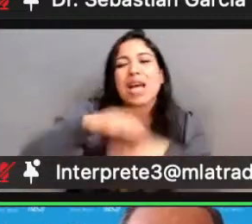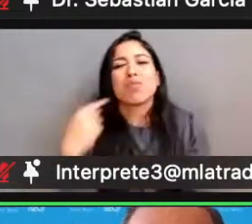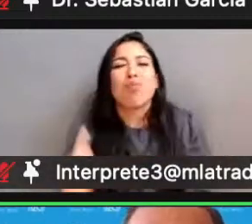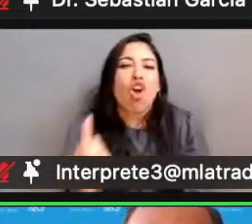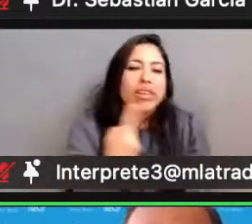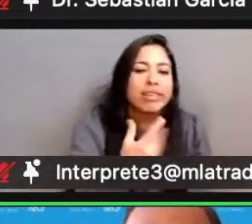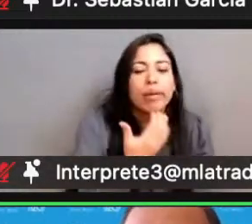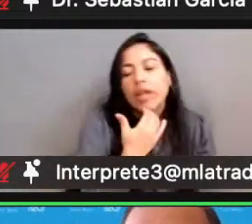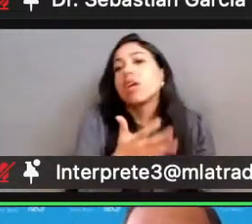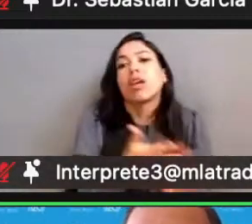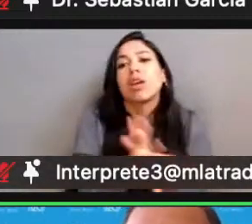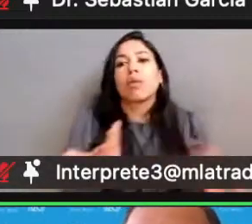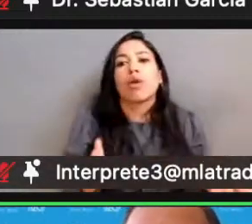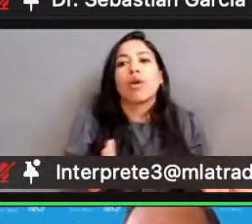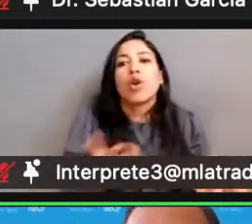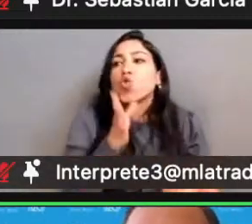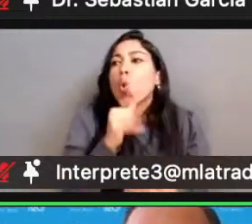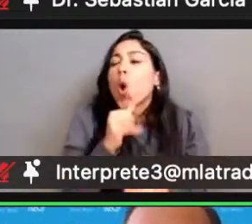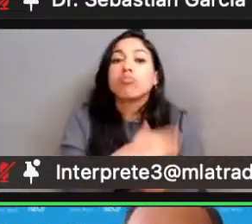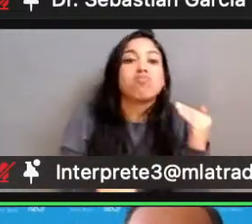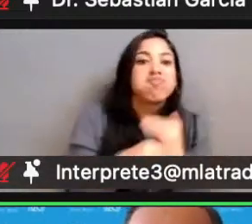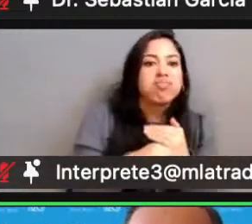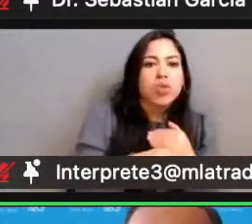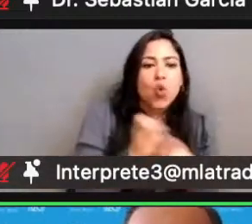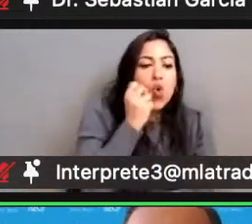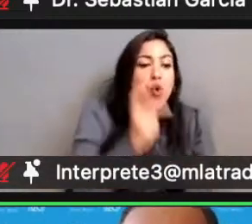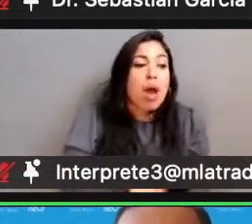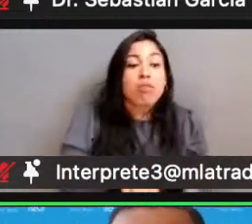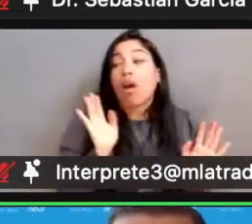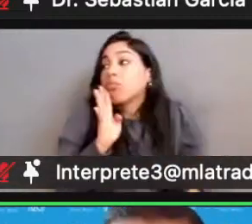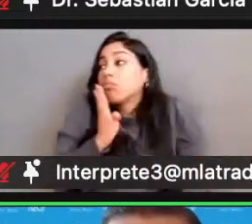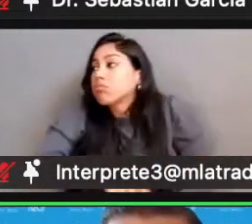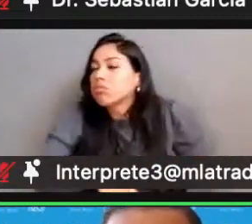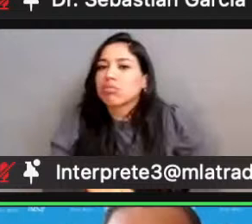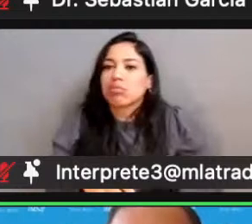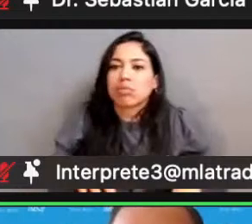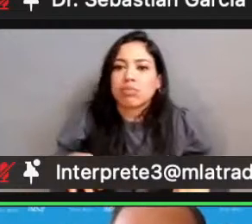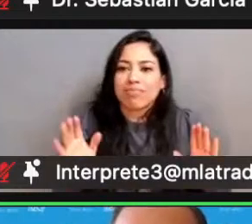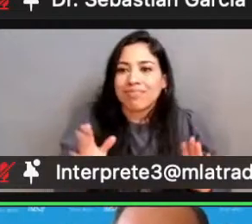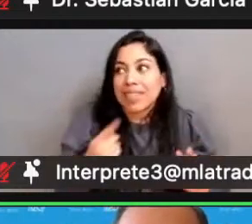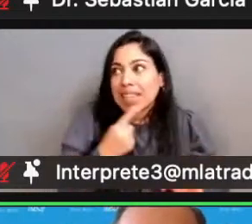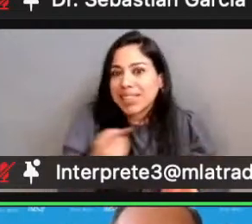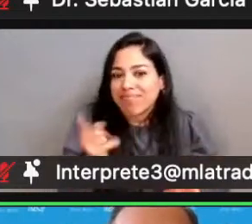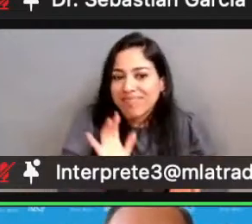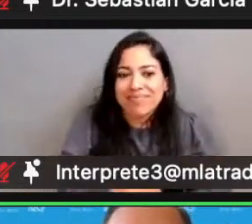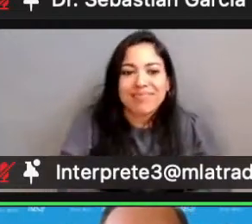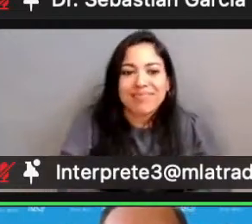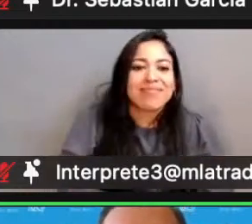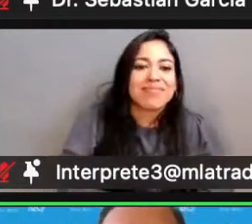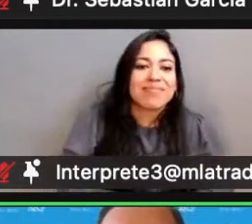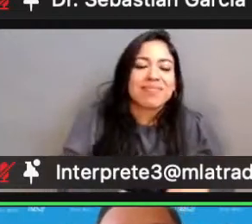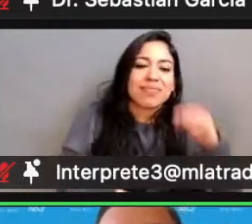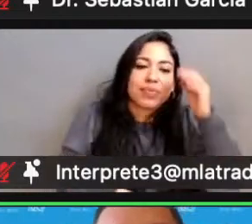nature. As the inequality is produced by human action, Rousseau,